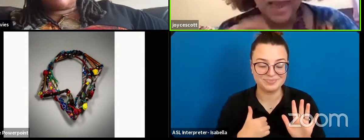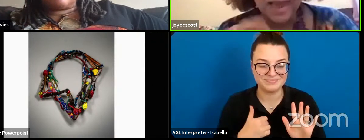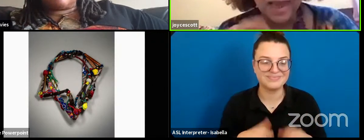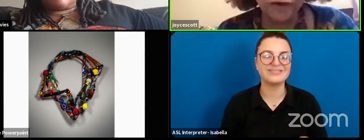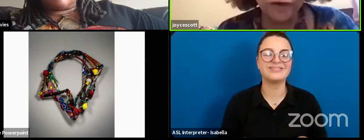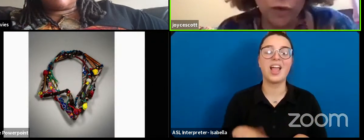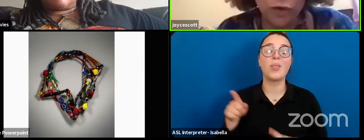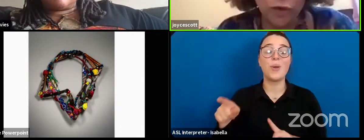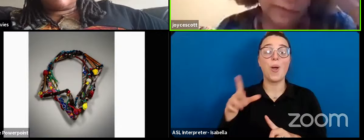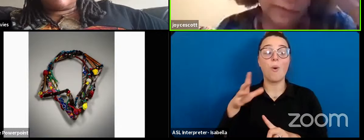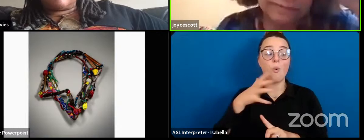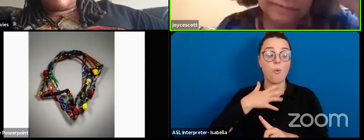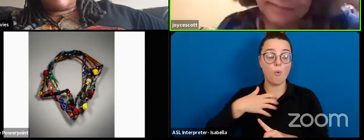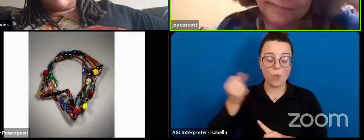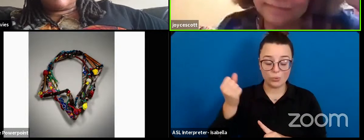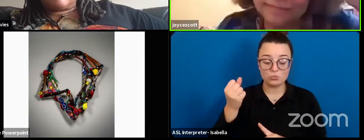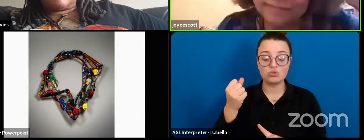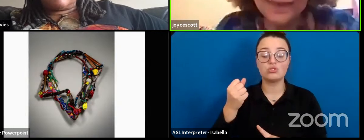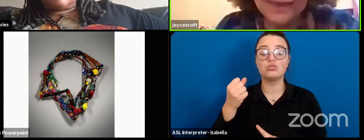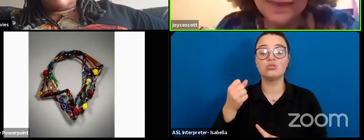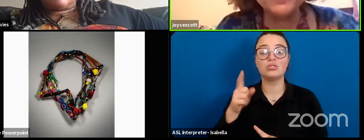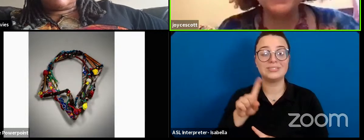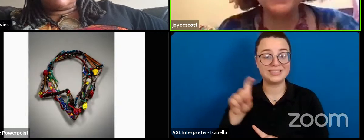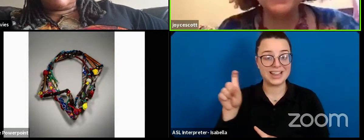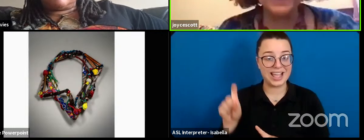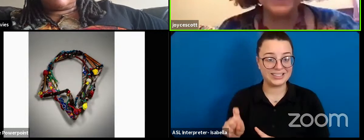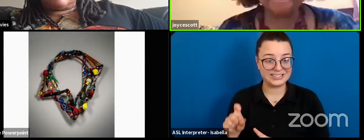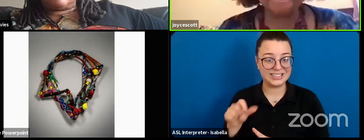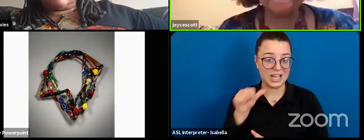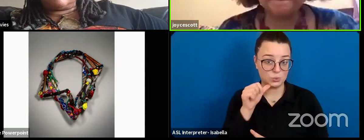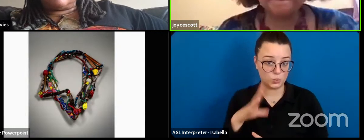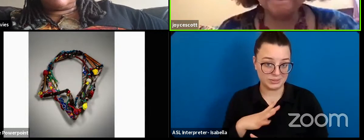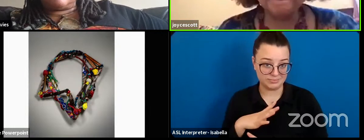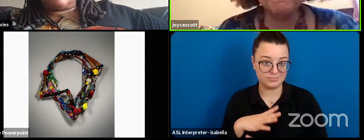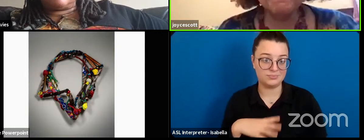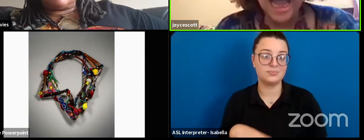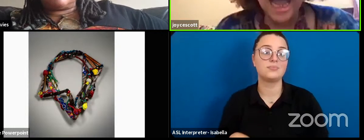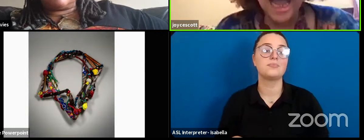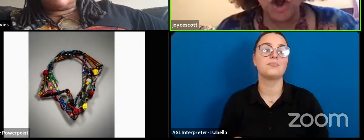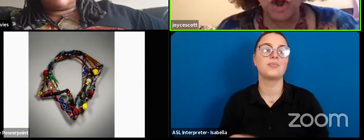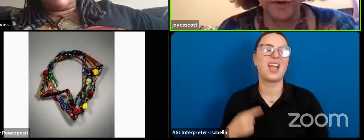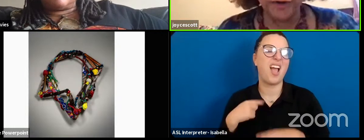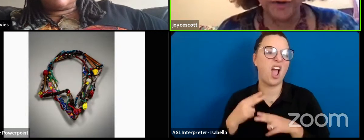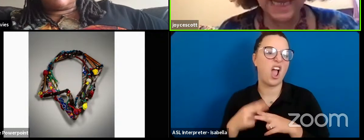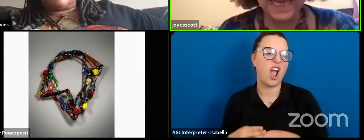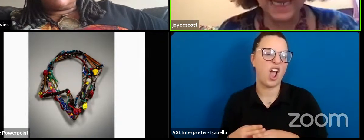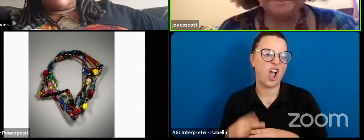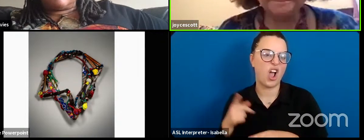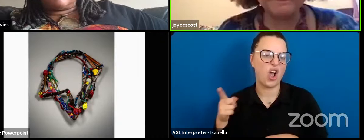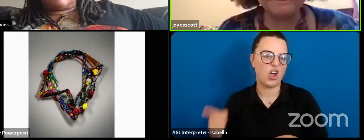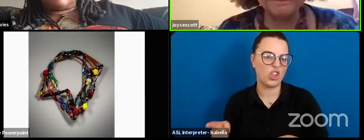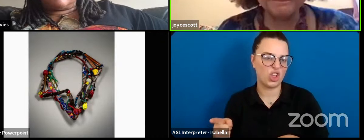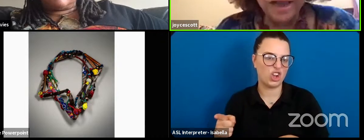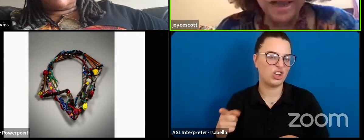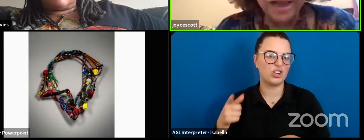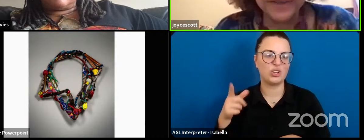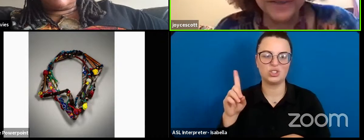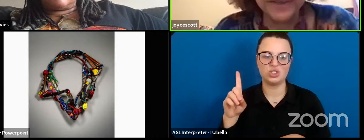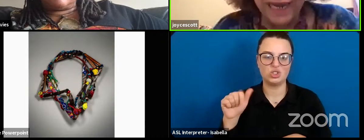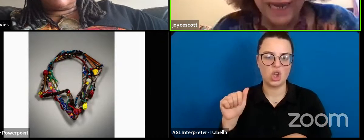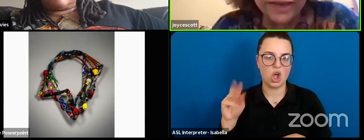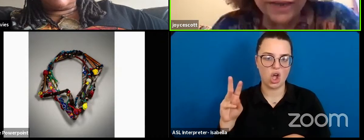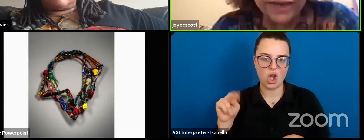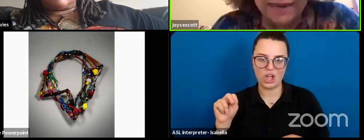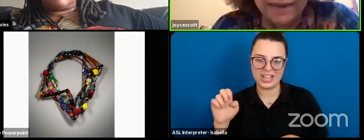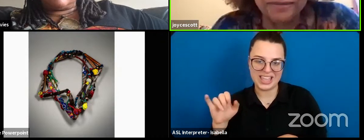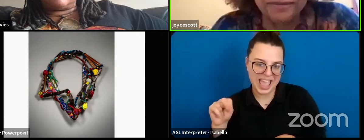This older Texas lady, I call her Doyen. She was a